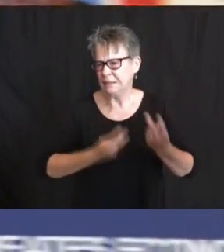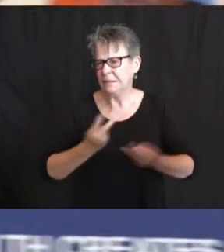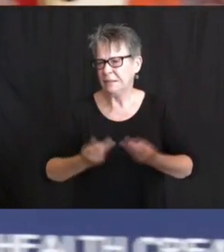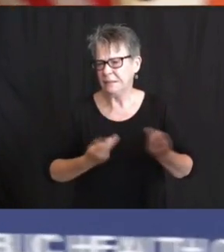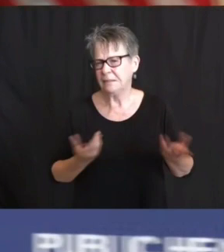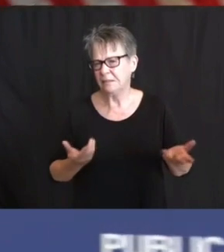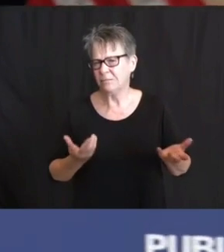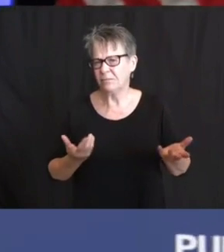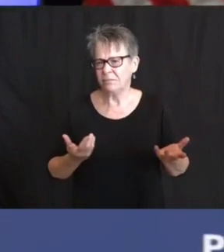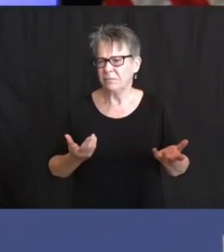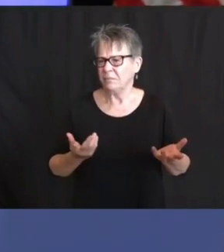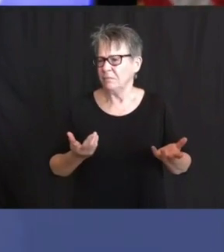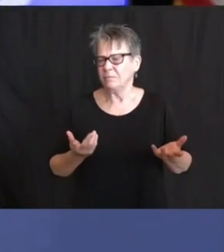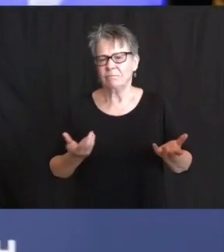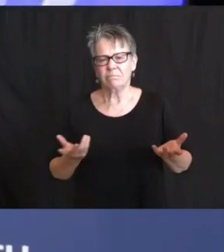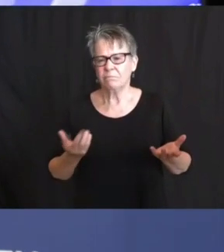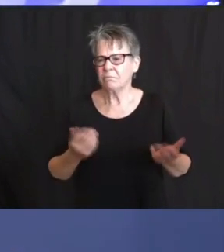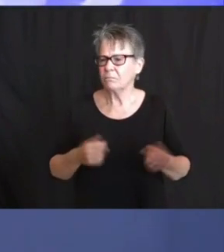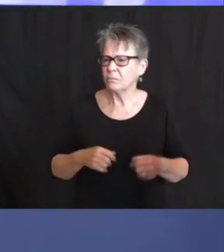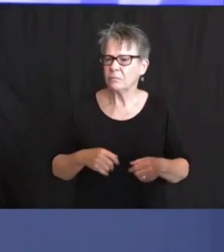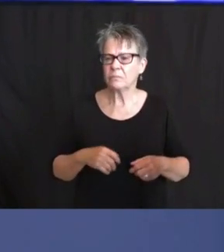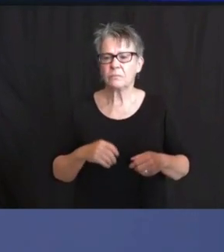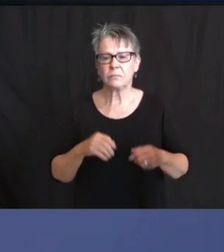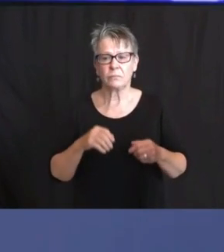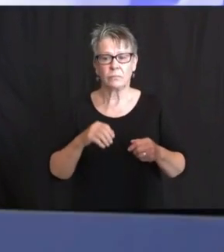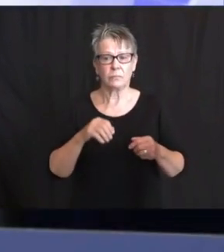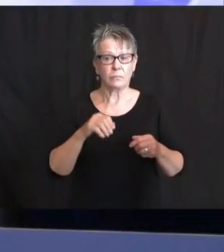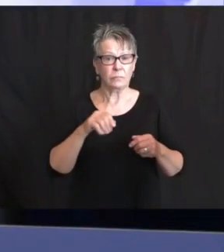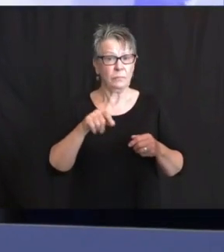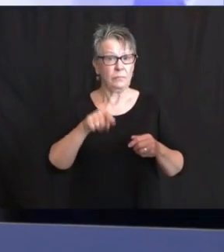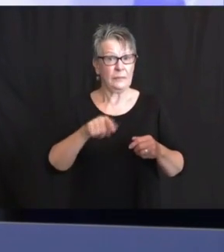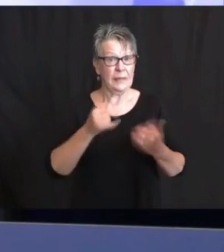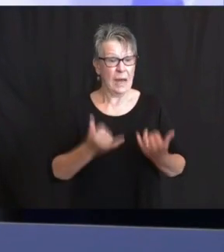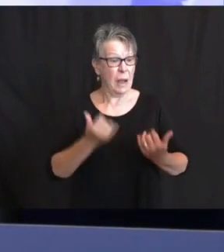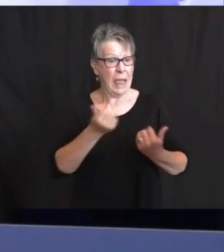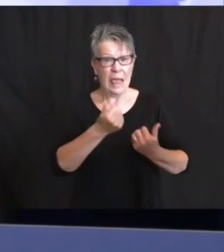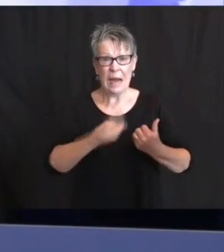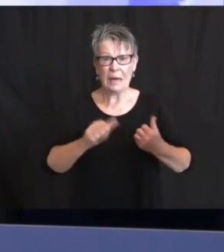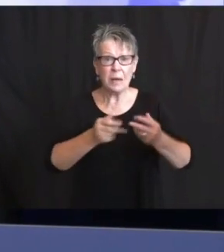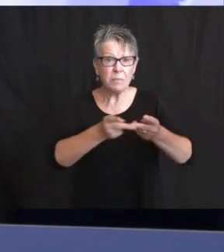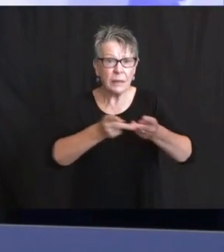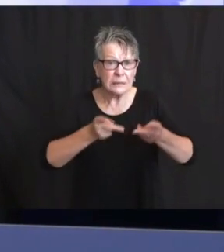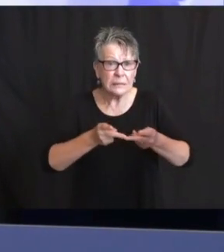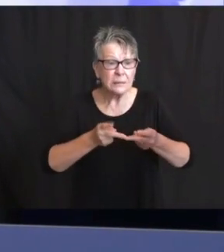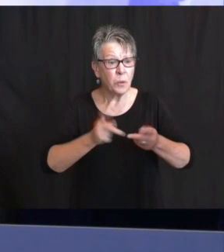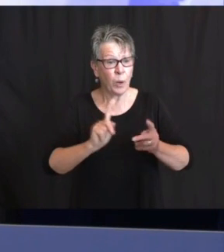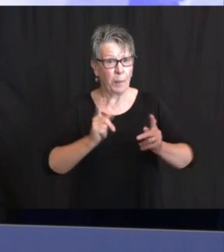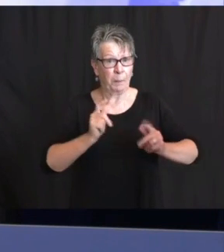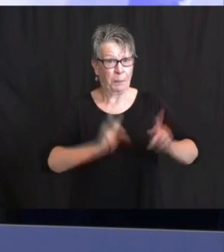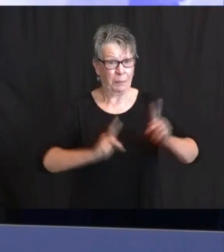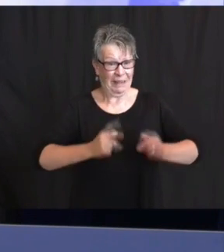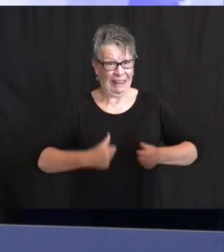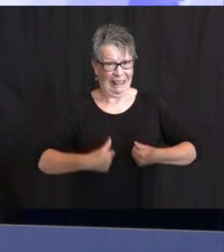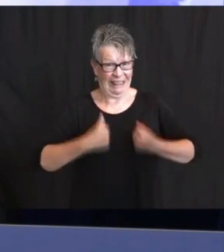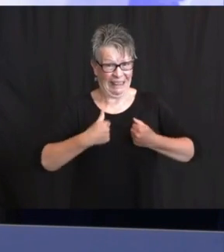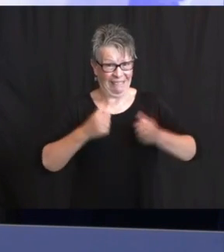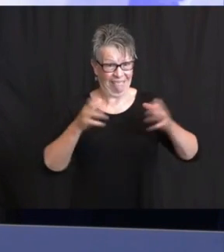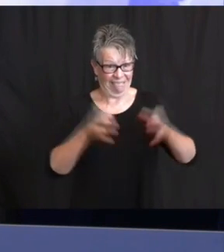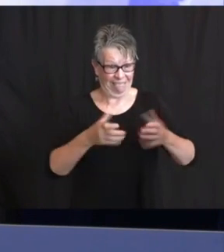is a high-risk situation with vulnerable population. We're particularly concerned about